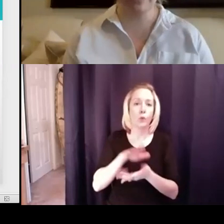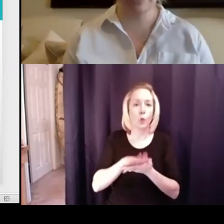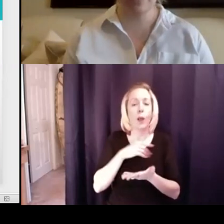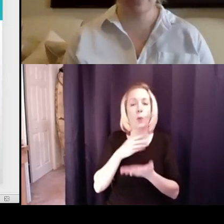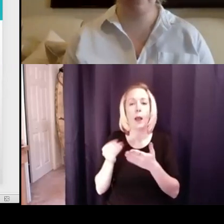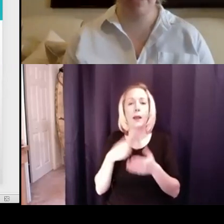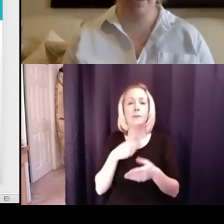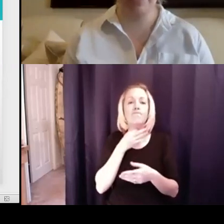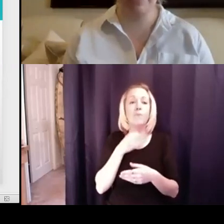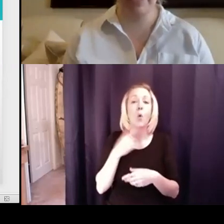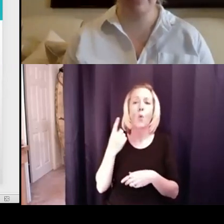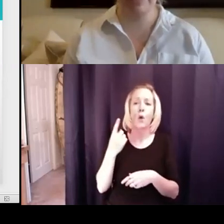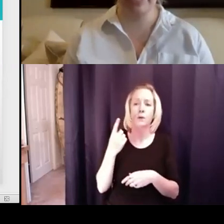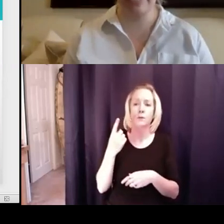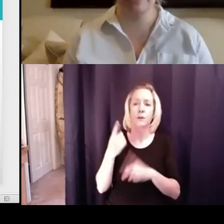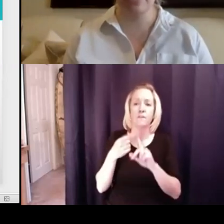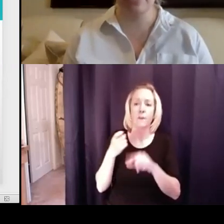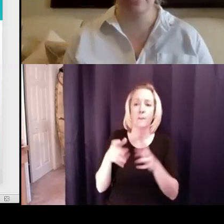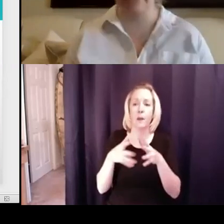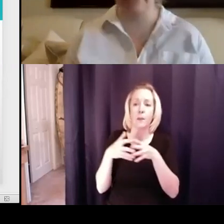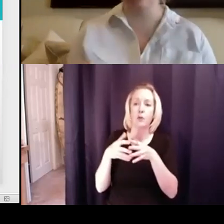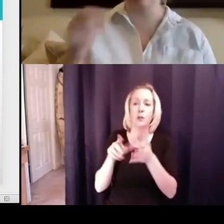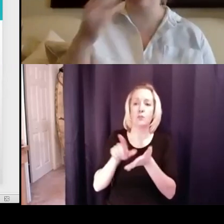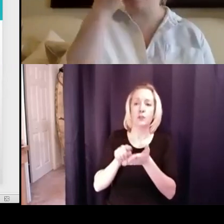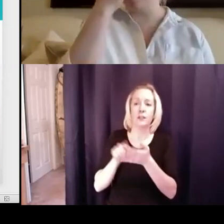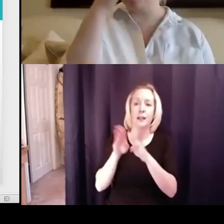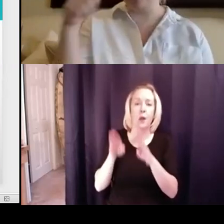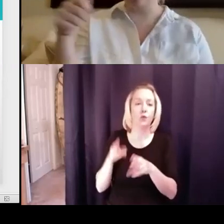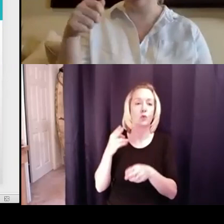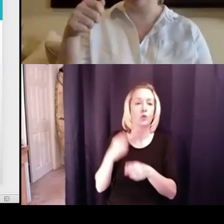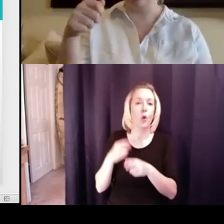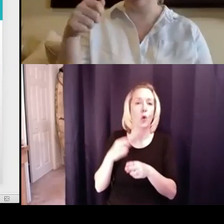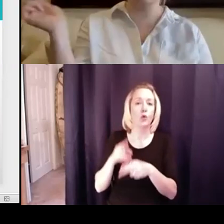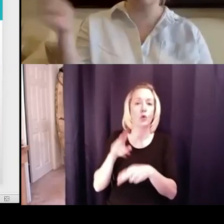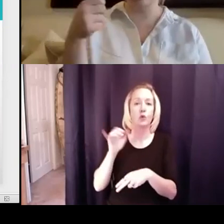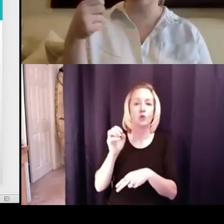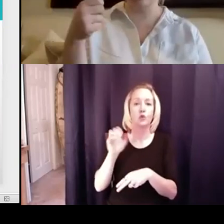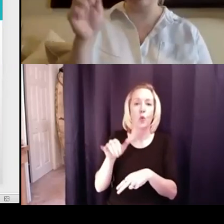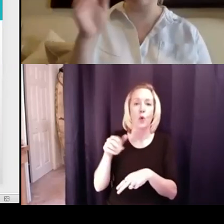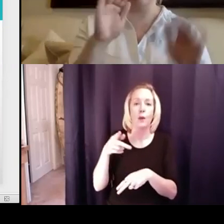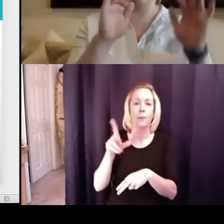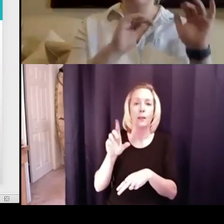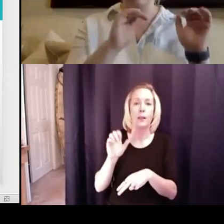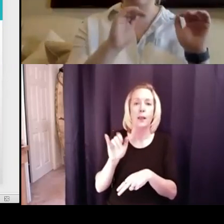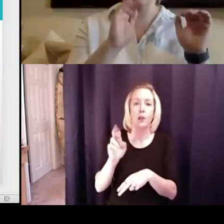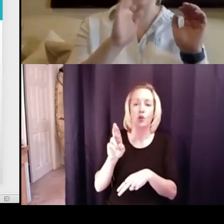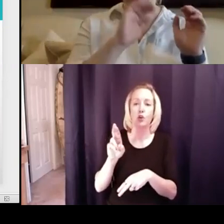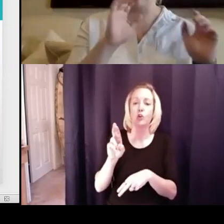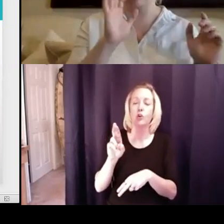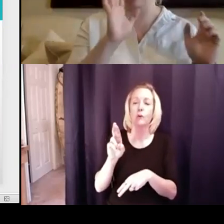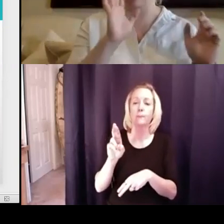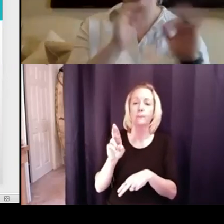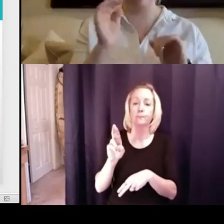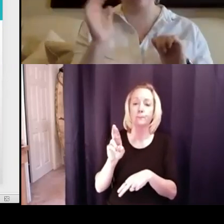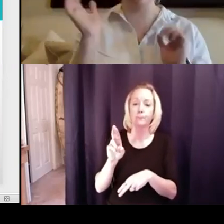them is from the American Printing House, the Joy Player. They have little cartridges that you can slide in there, and then your child